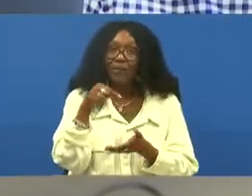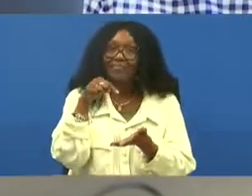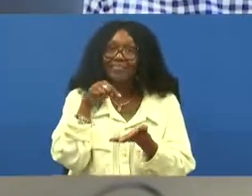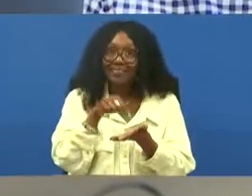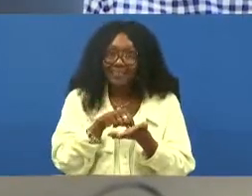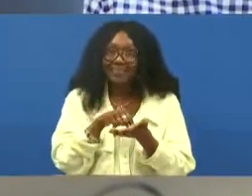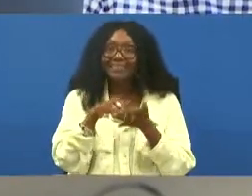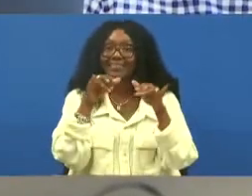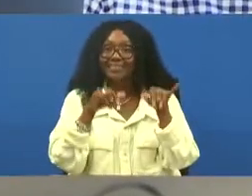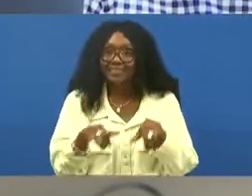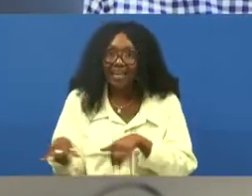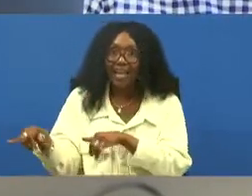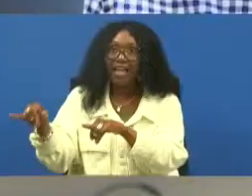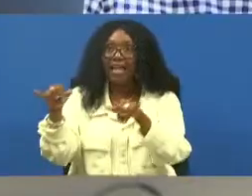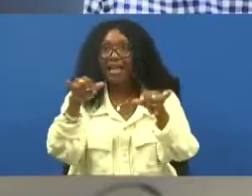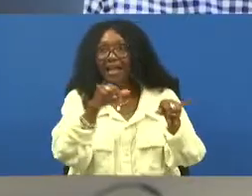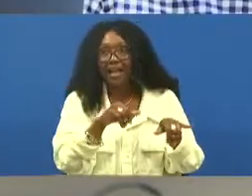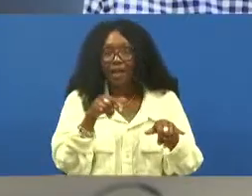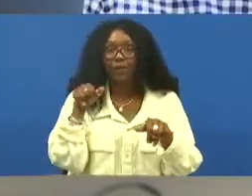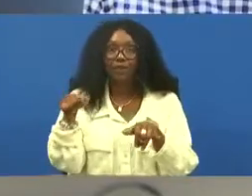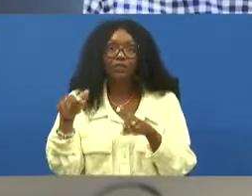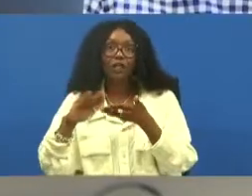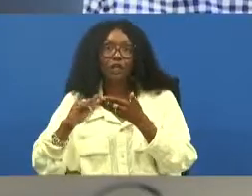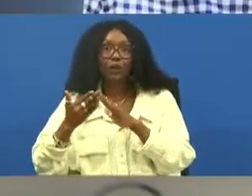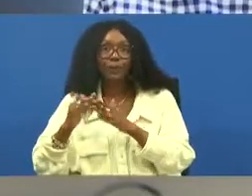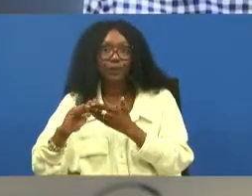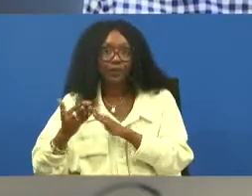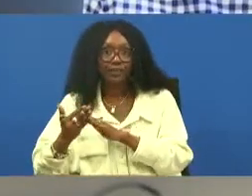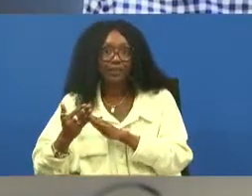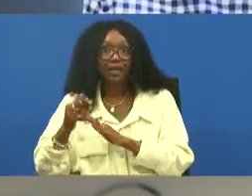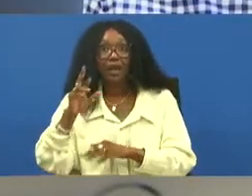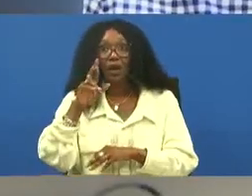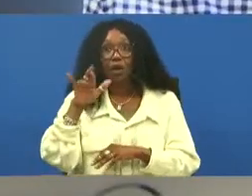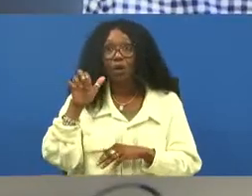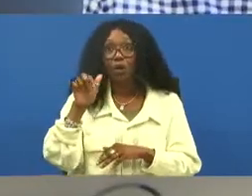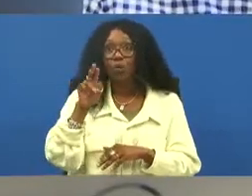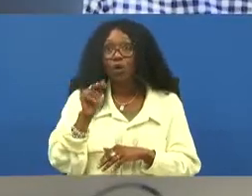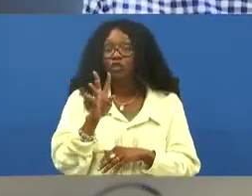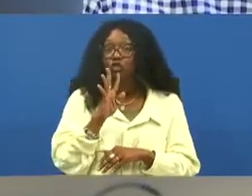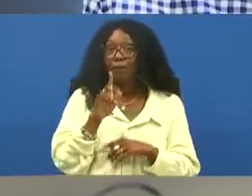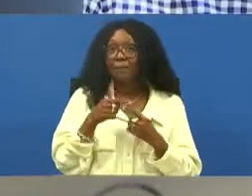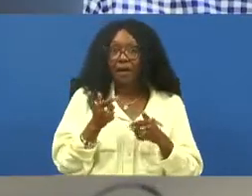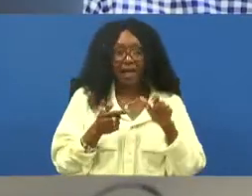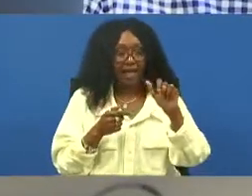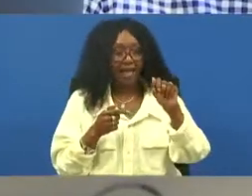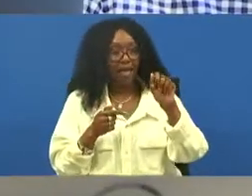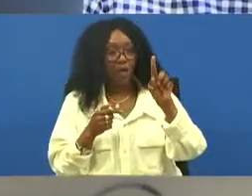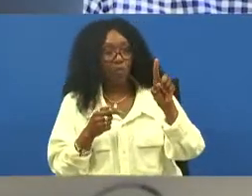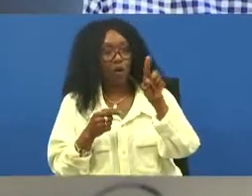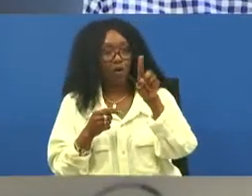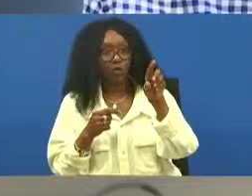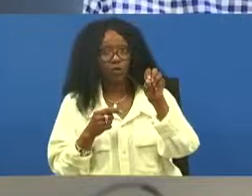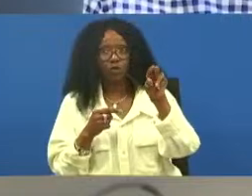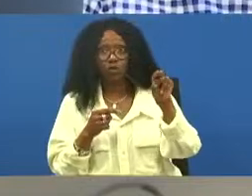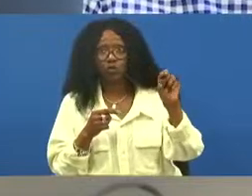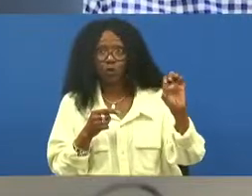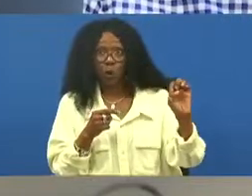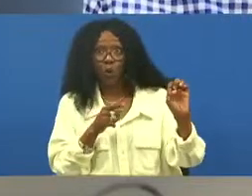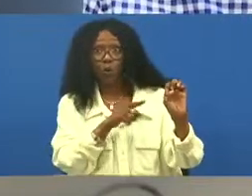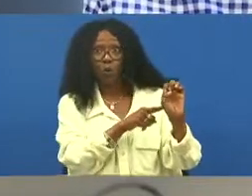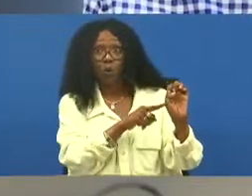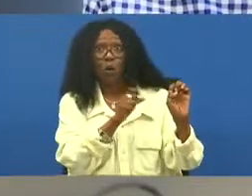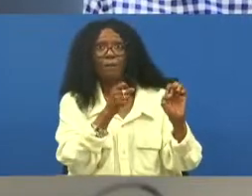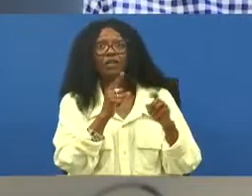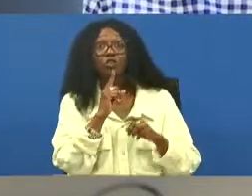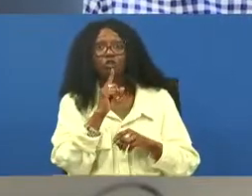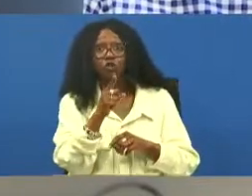consistent with the characteristics of this community. And so as Ryan talked about the A1 zoning, in that sense, we just want to make sure